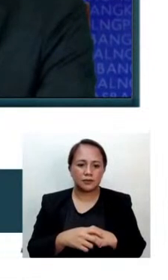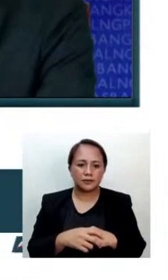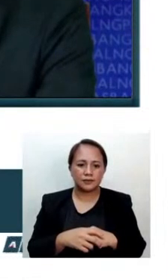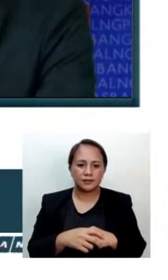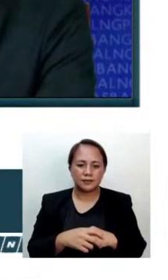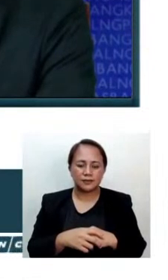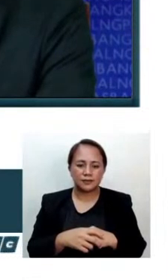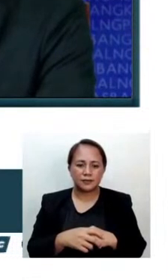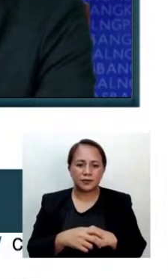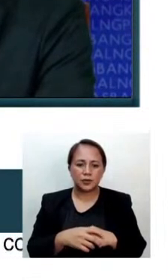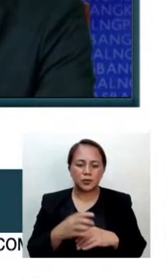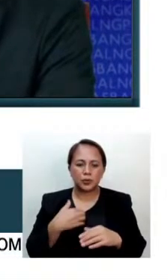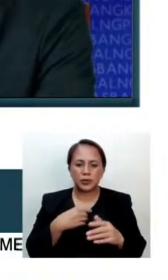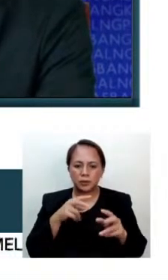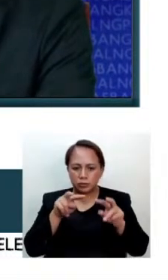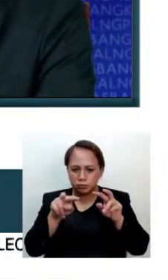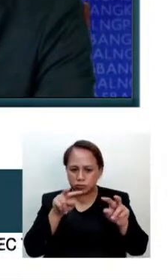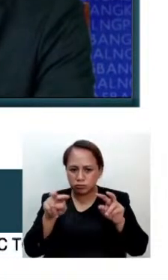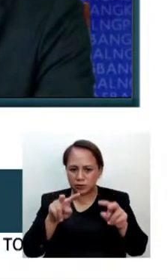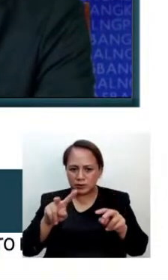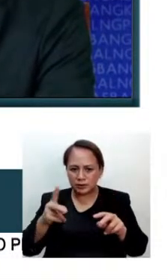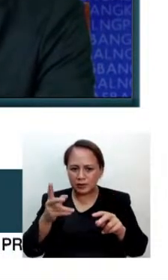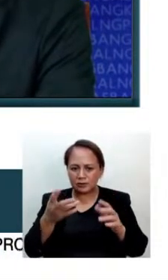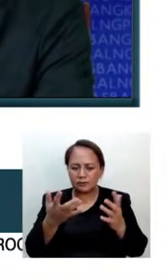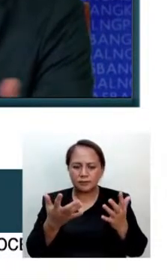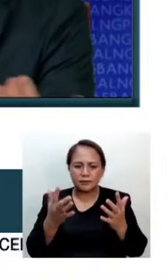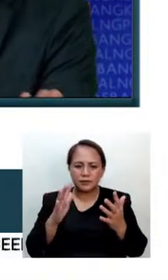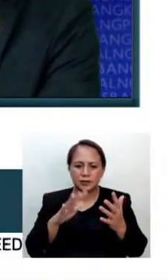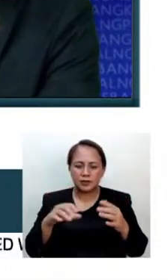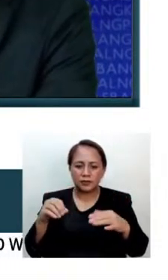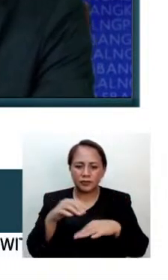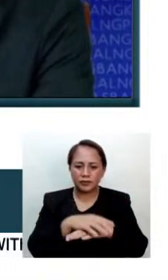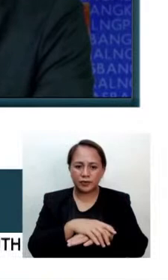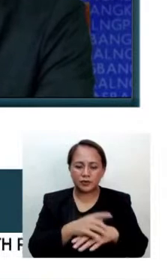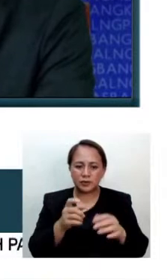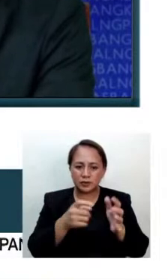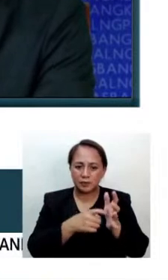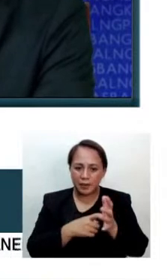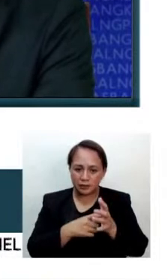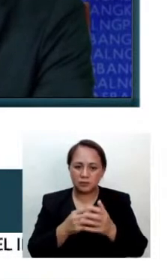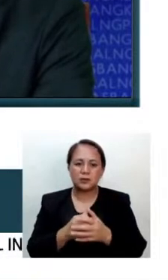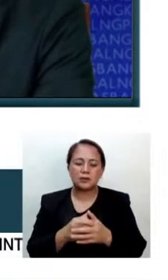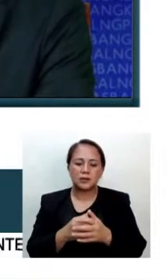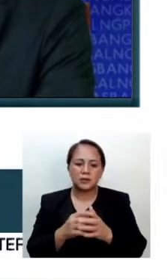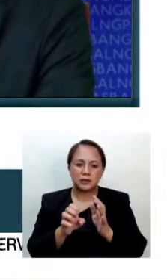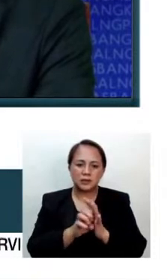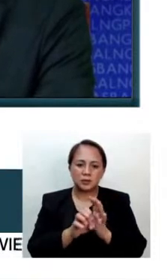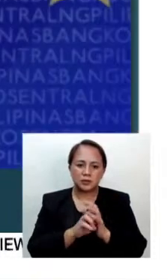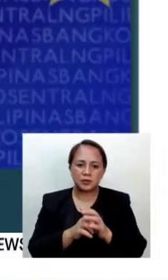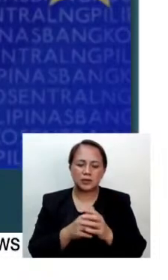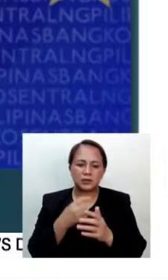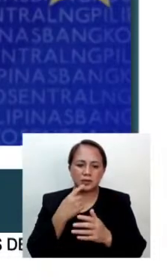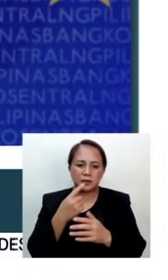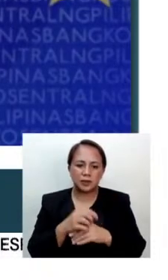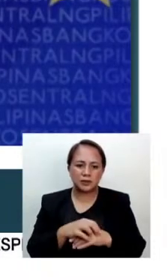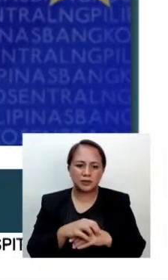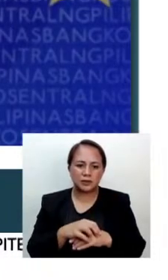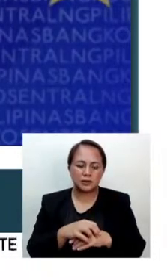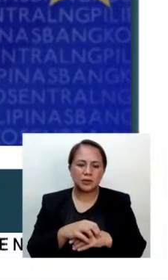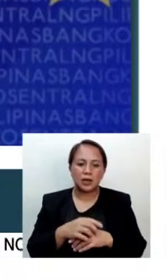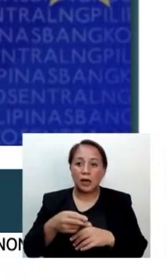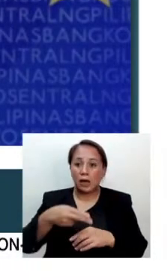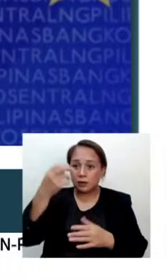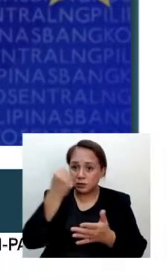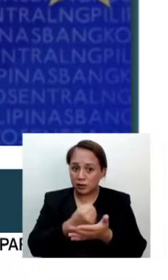We closely monitor the second round effect on the demand side, like as you mentioned, higher wages